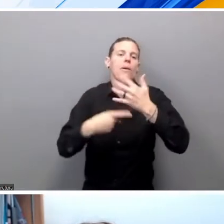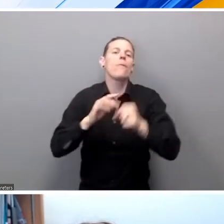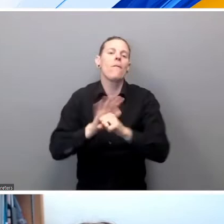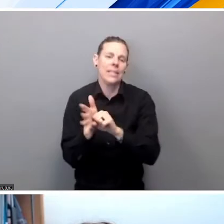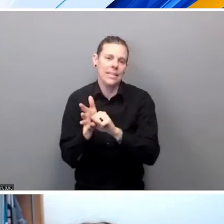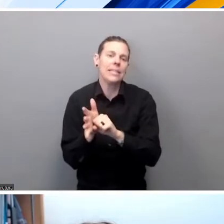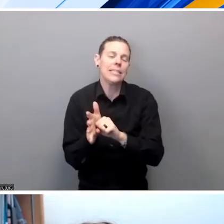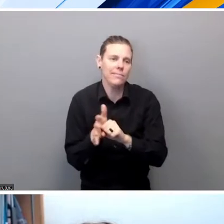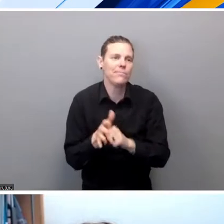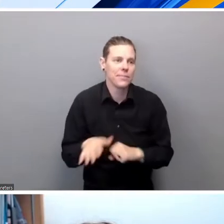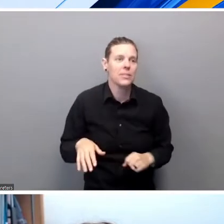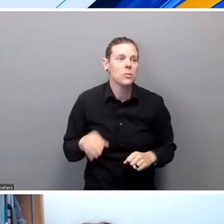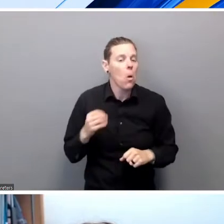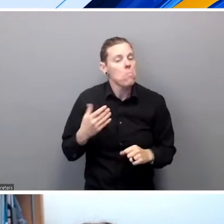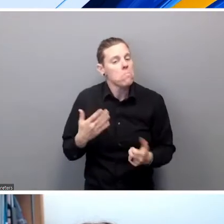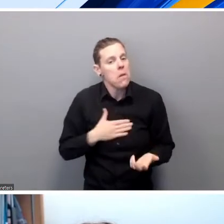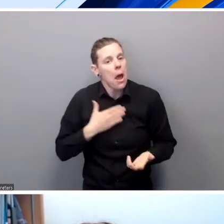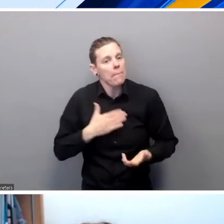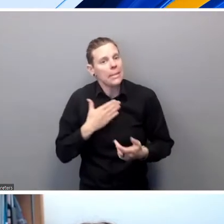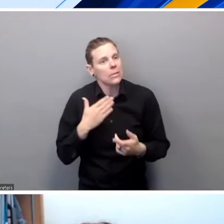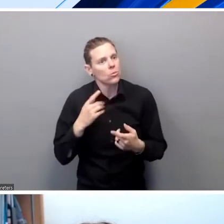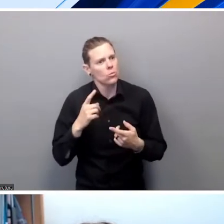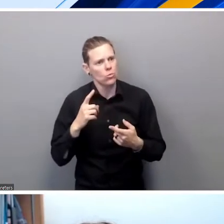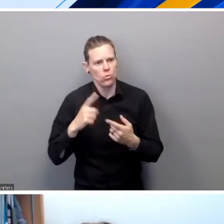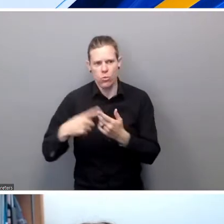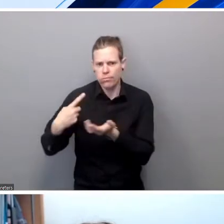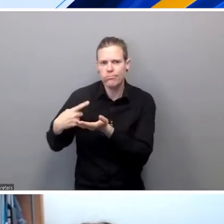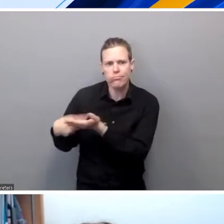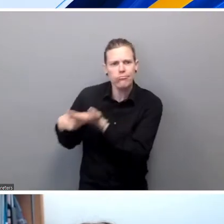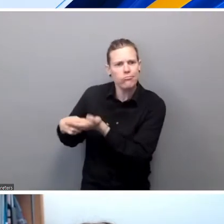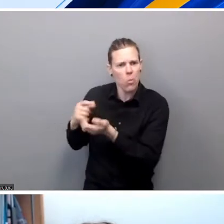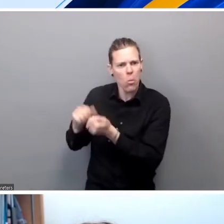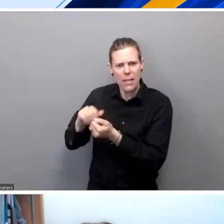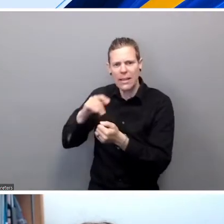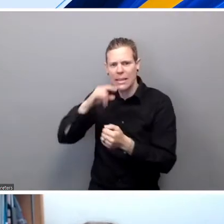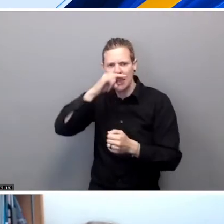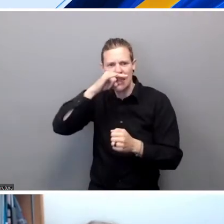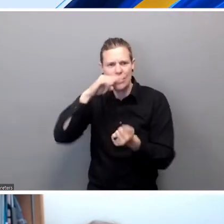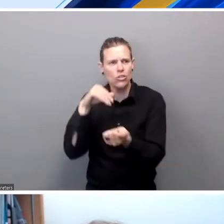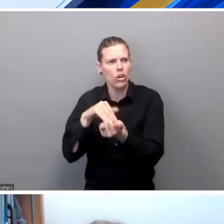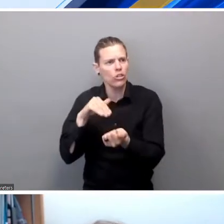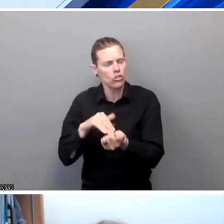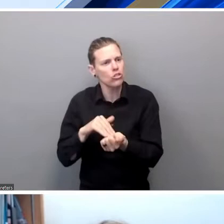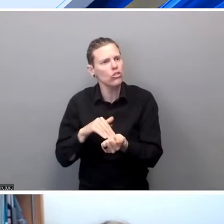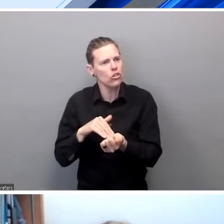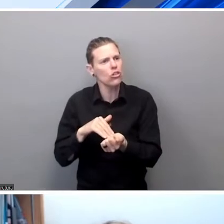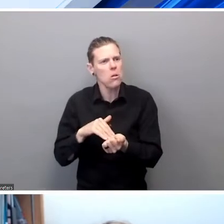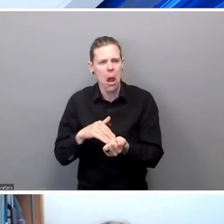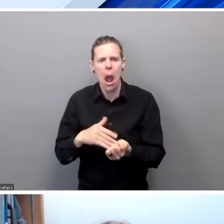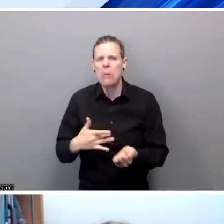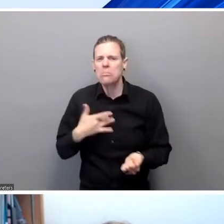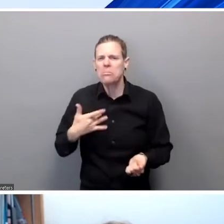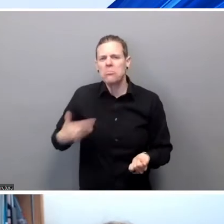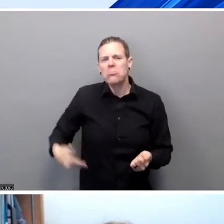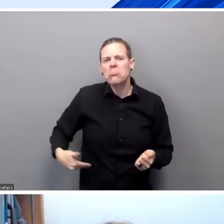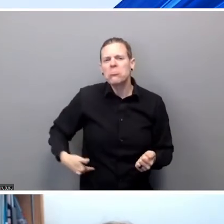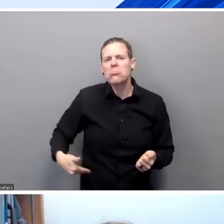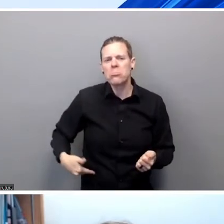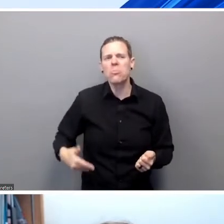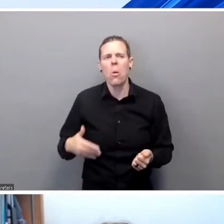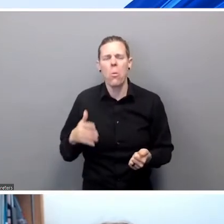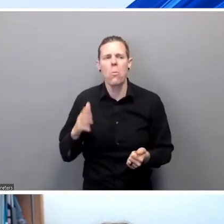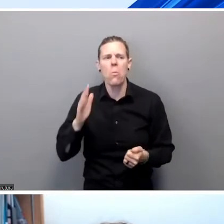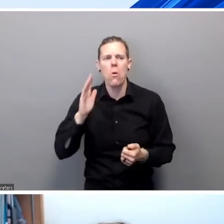the pediatrician you talked to, but I'm willing to bet that that person looked into this in